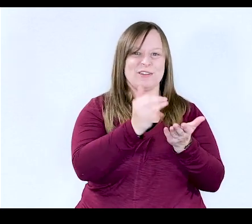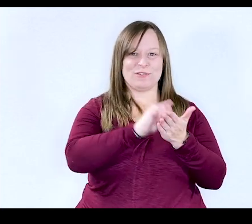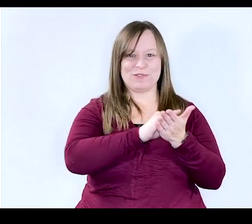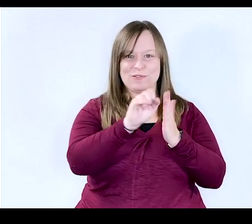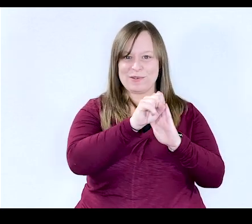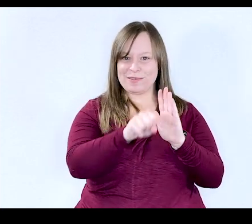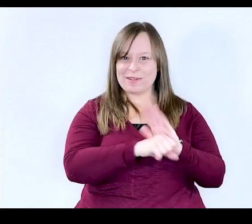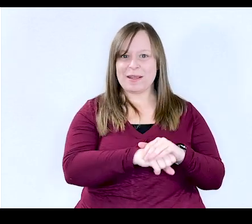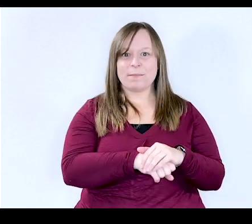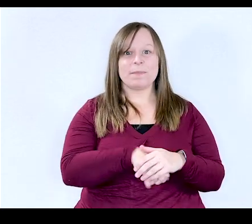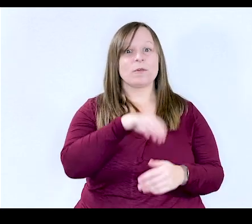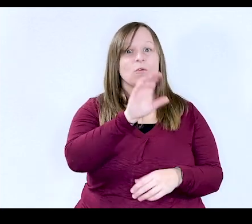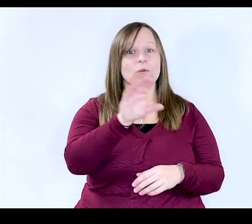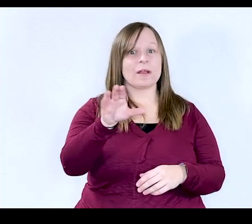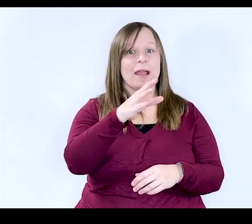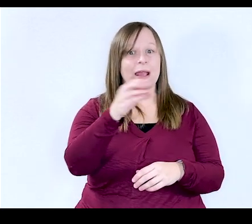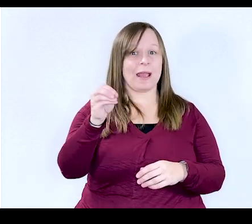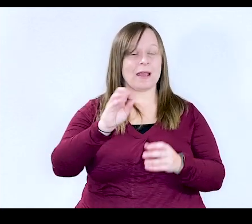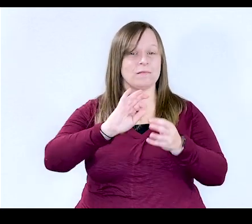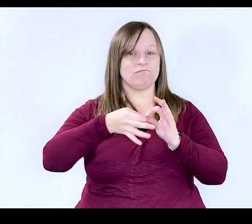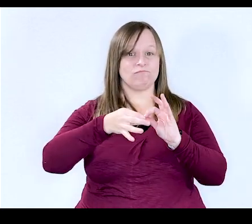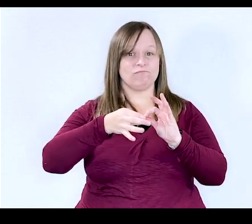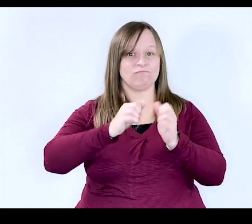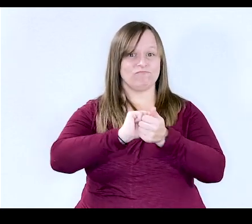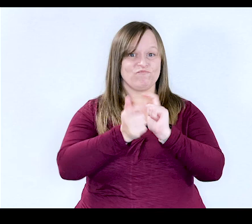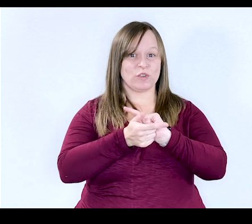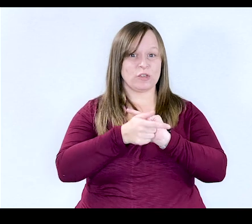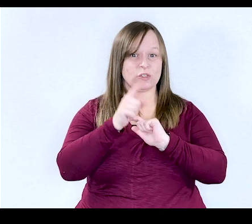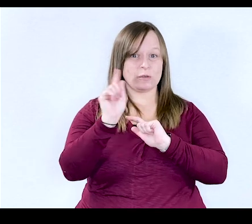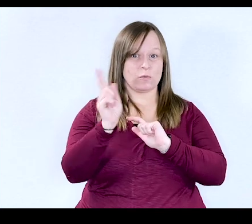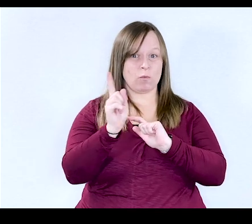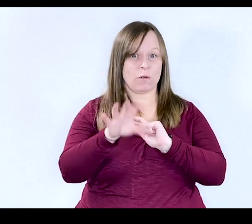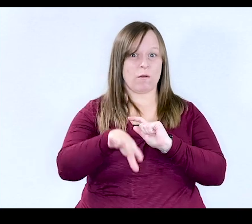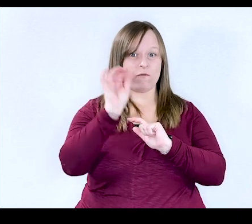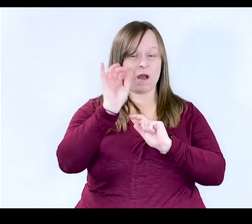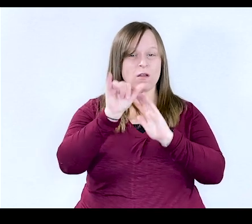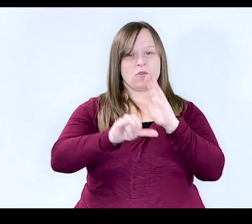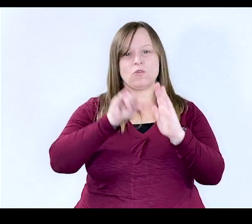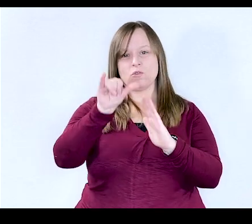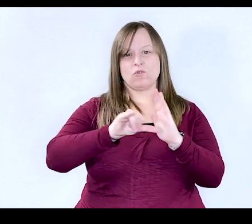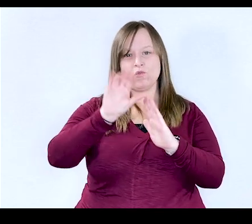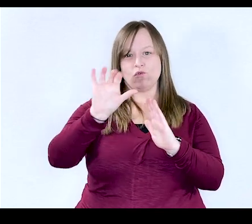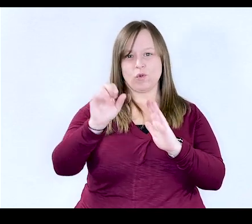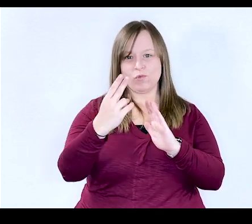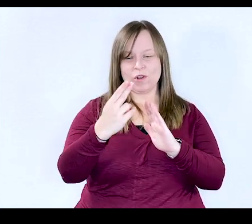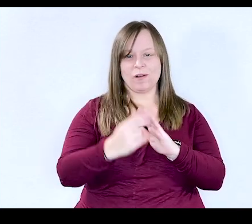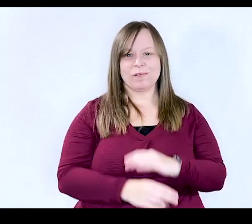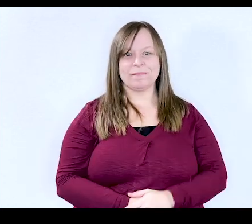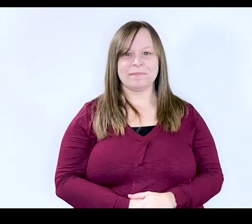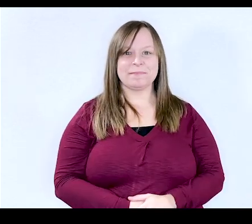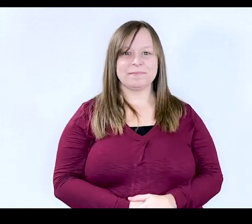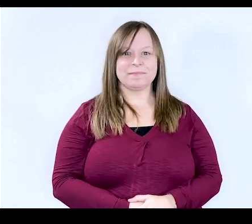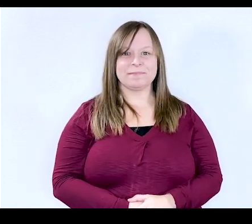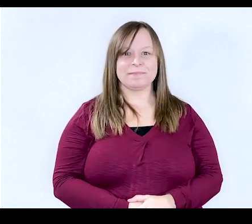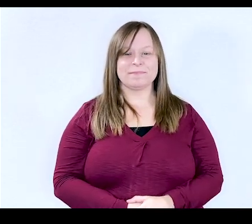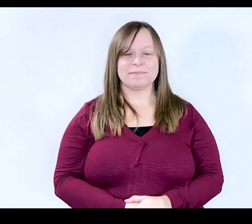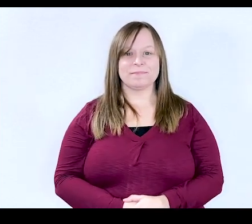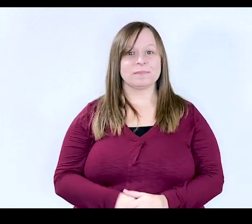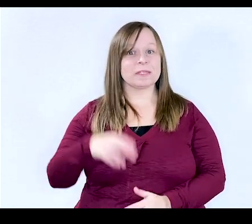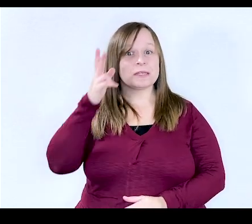in the state of New York. The closed captioned and ASL version of this podcast is available on our YouTube